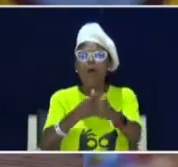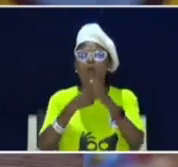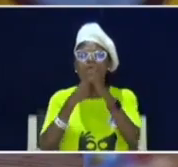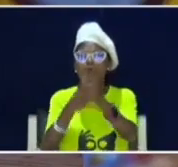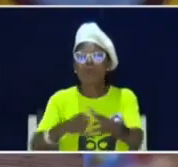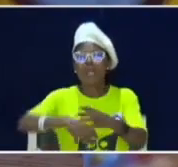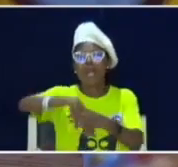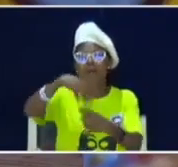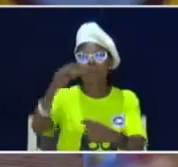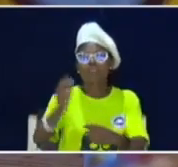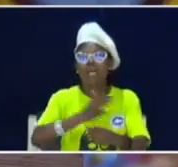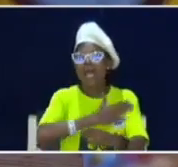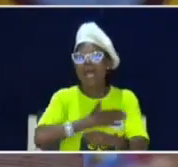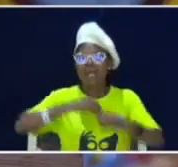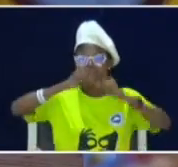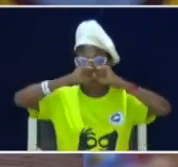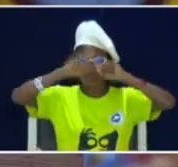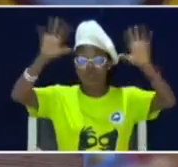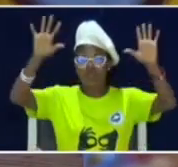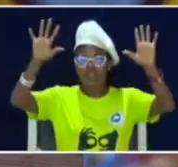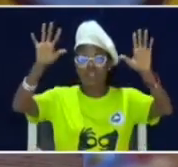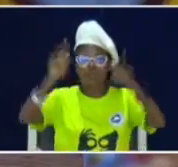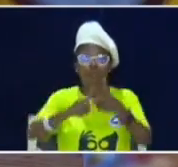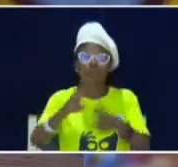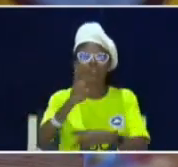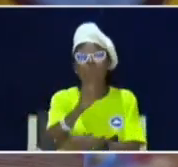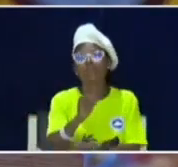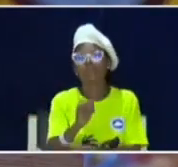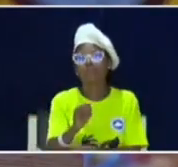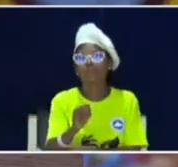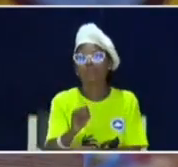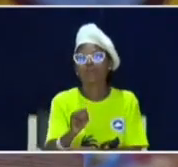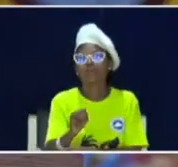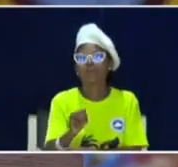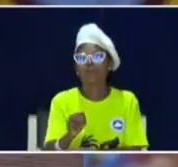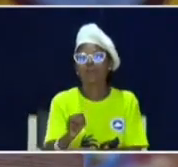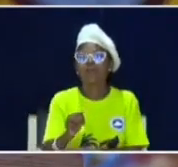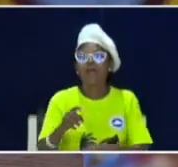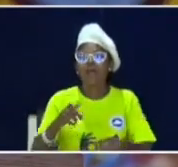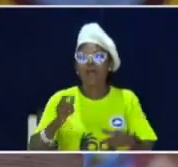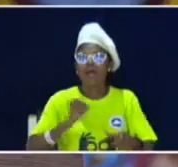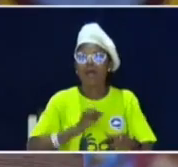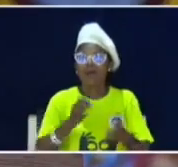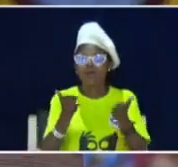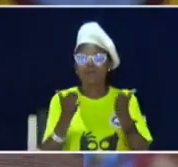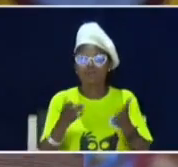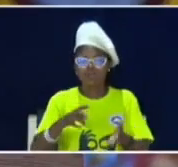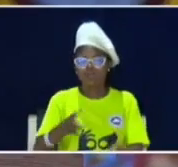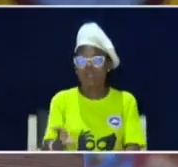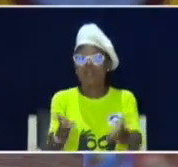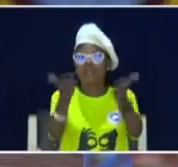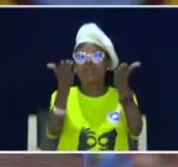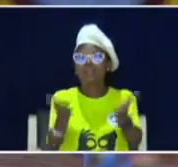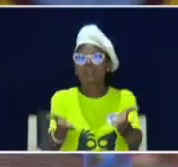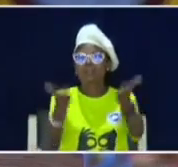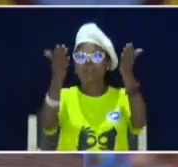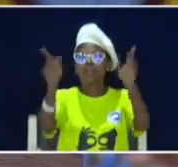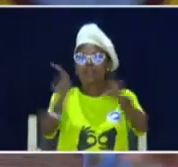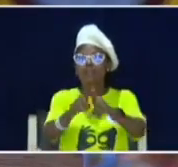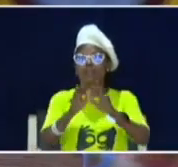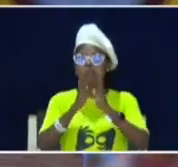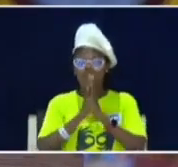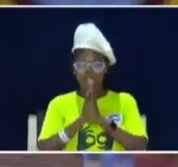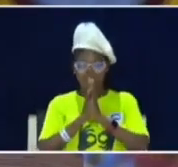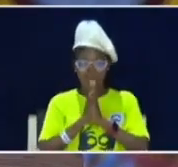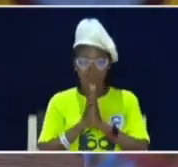speed and surrender all to Jesus. Can we rise up tonight as we pray? Rise up tonight as we pray. Cry